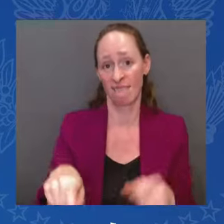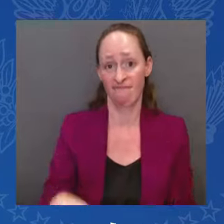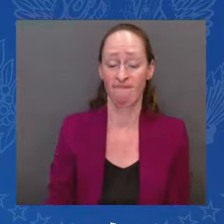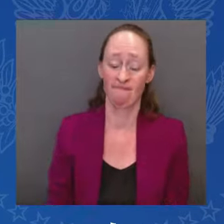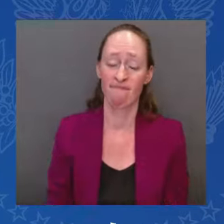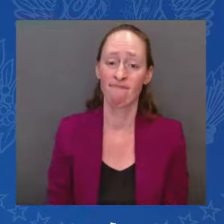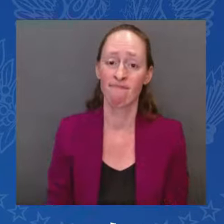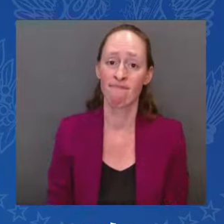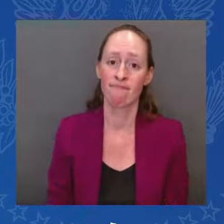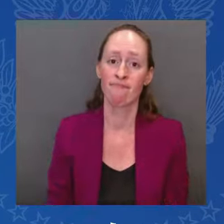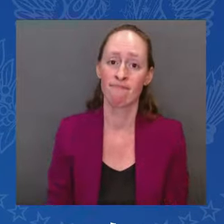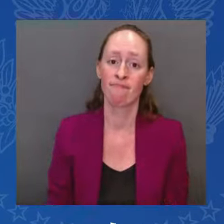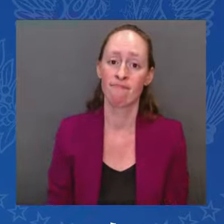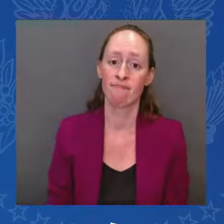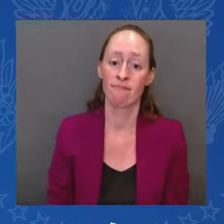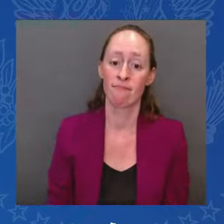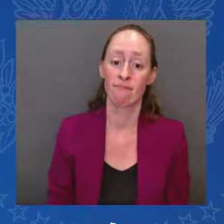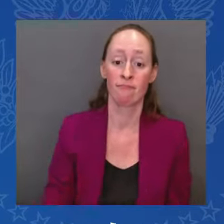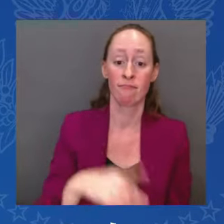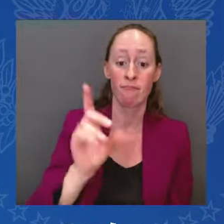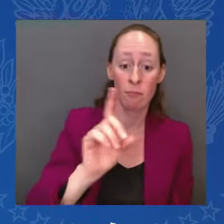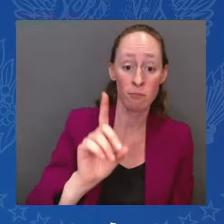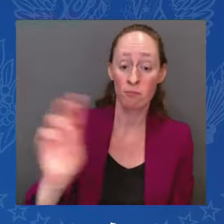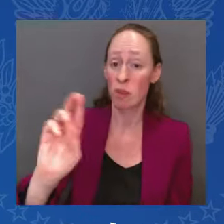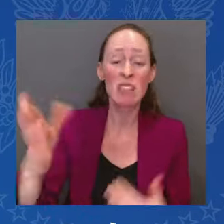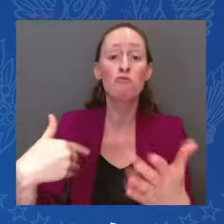Democrat or Republican.